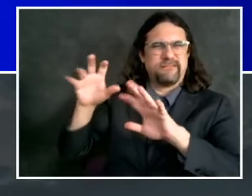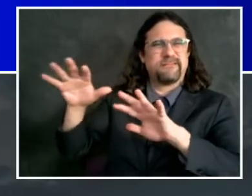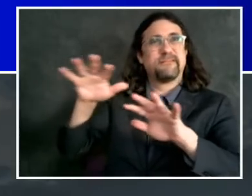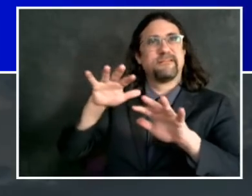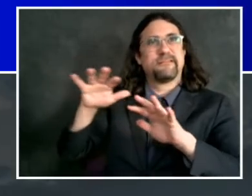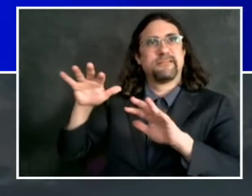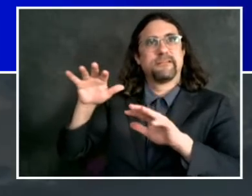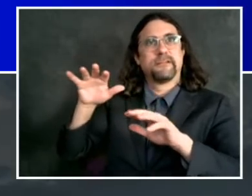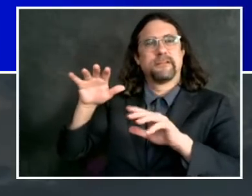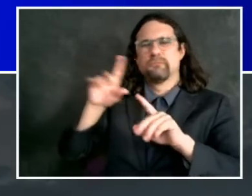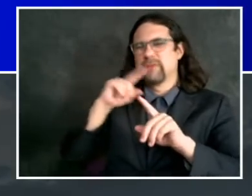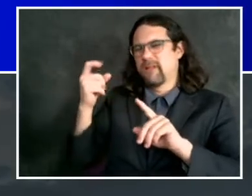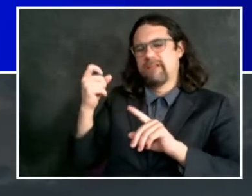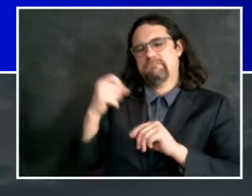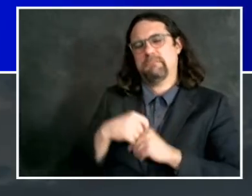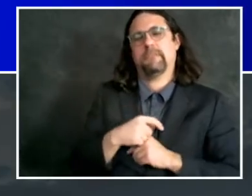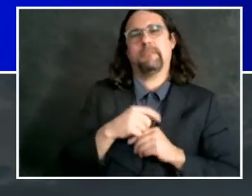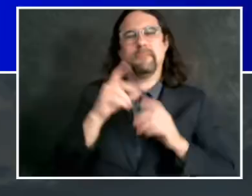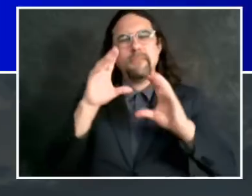de las Américas